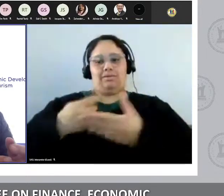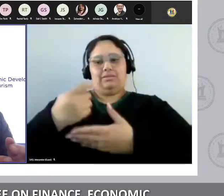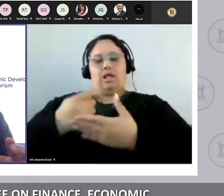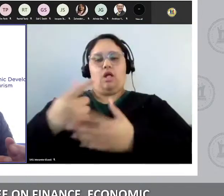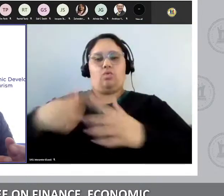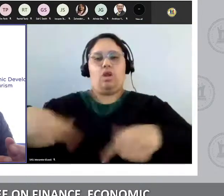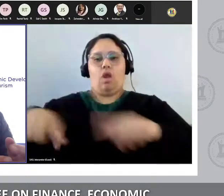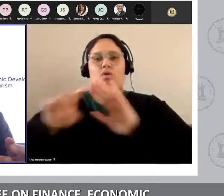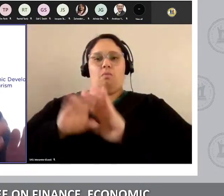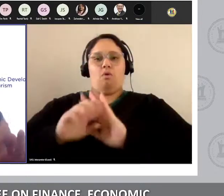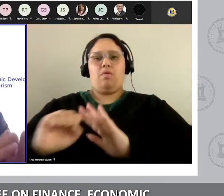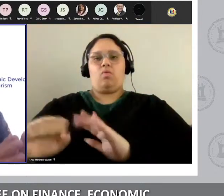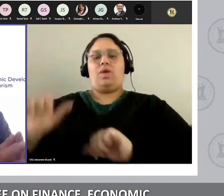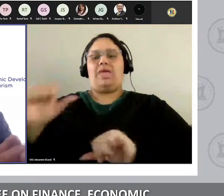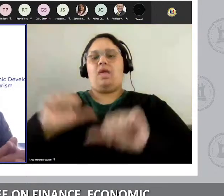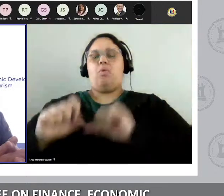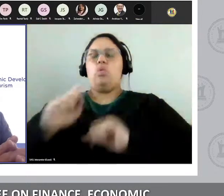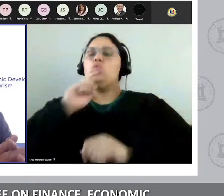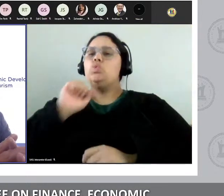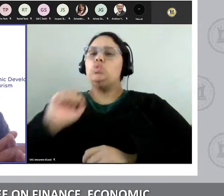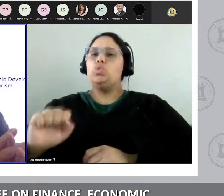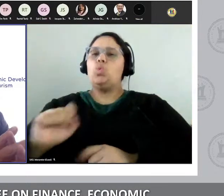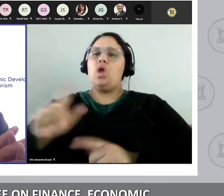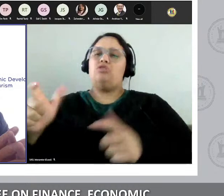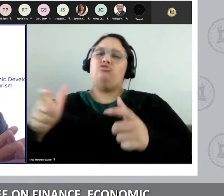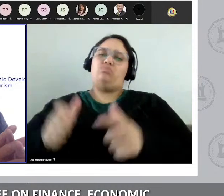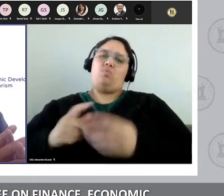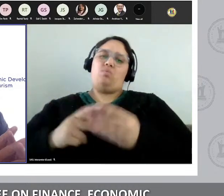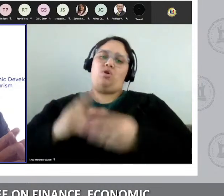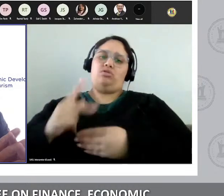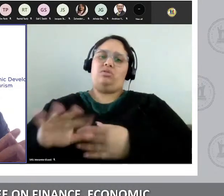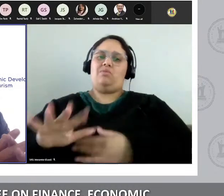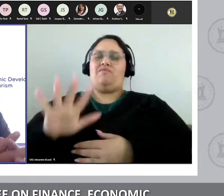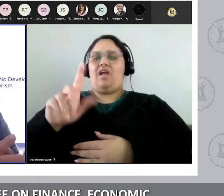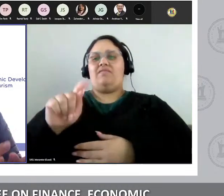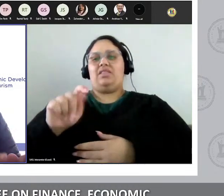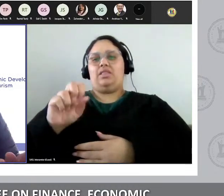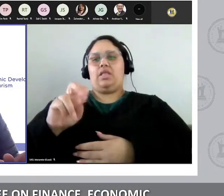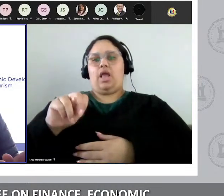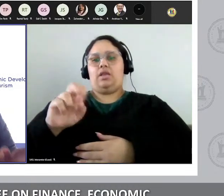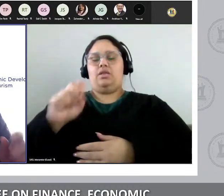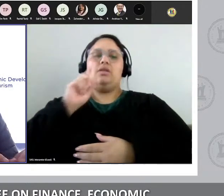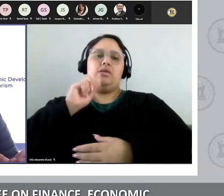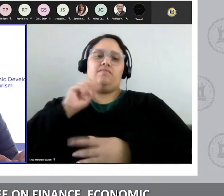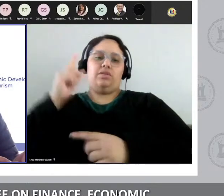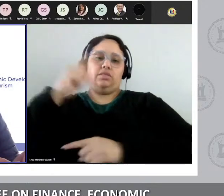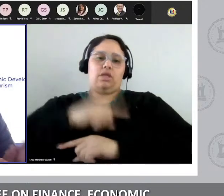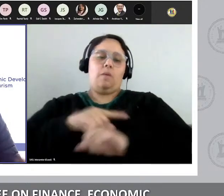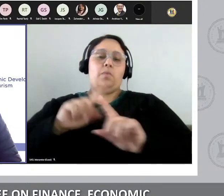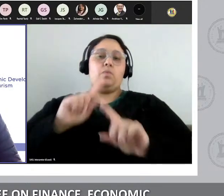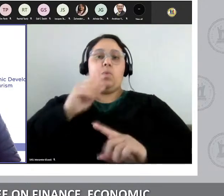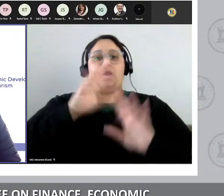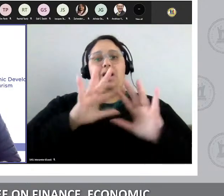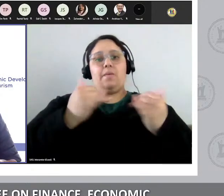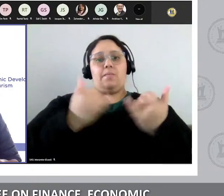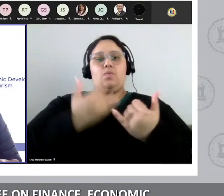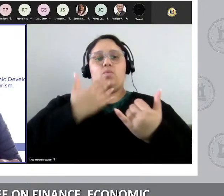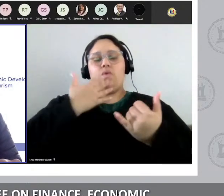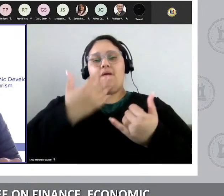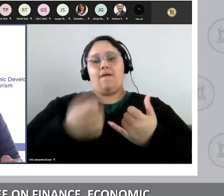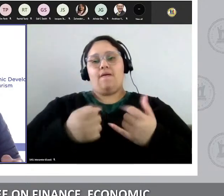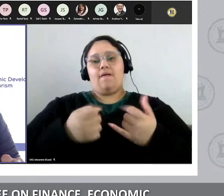local market, but that's for chemical use, and it's relatively small. It's around 5 tons per day. But one of the companies that's got a